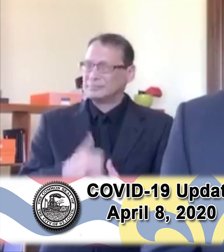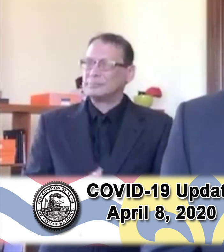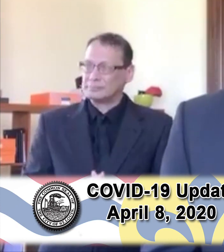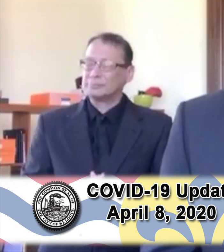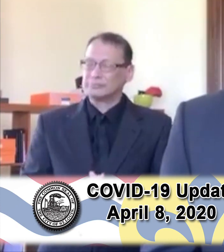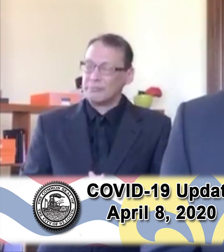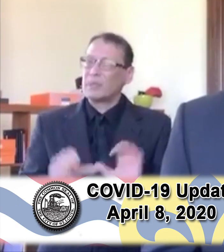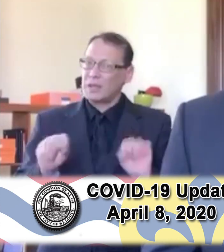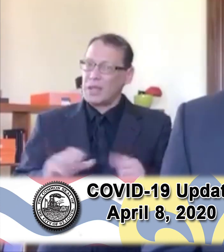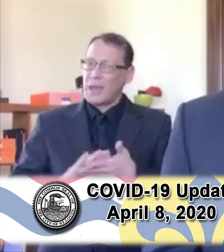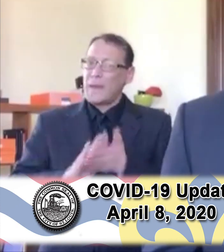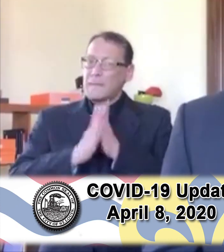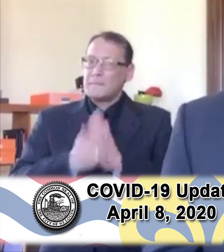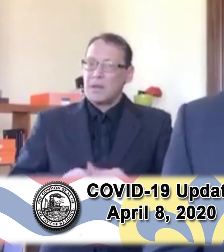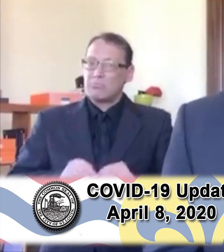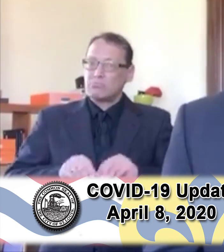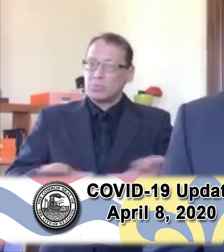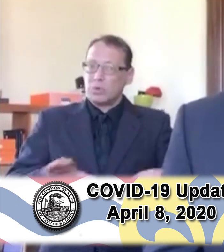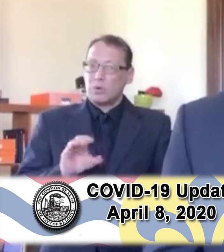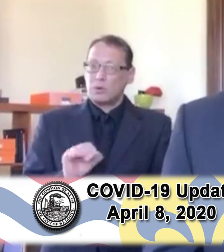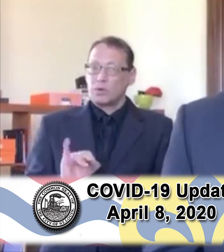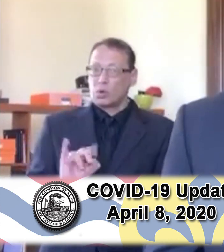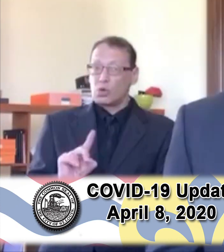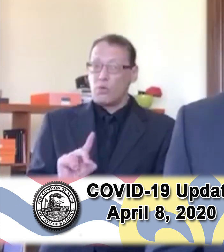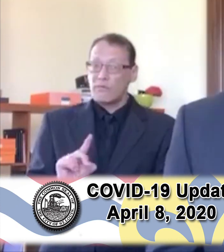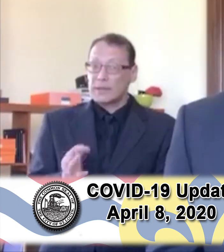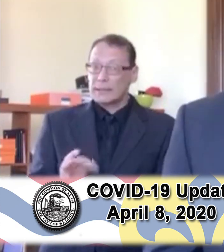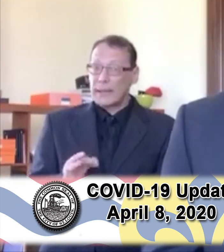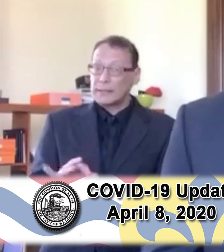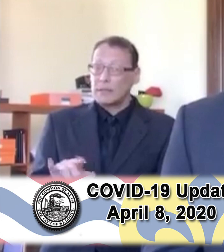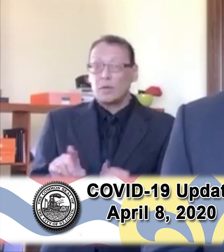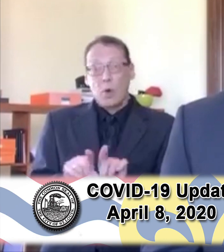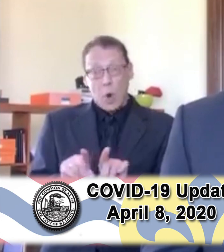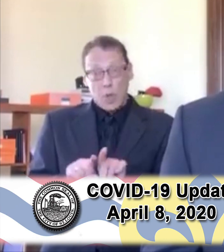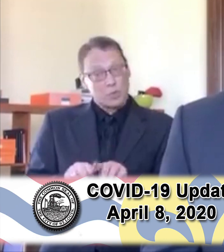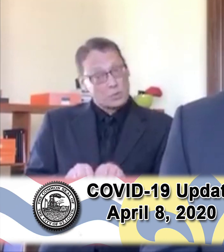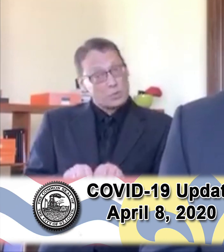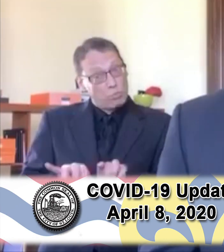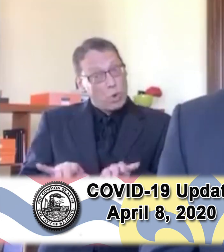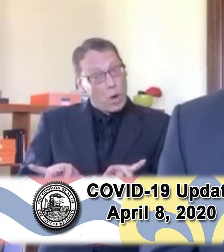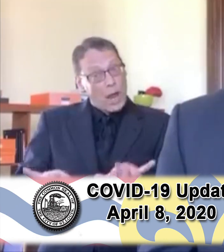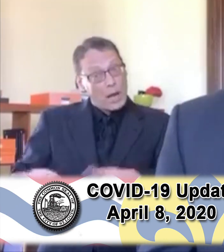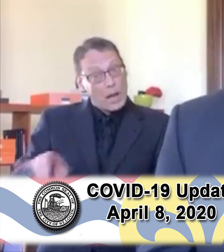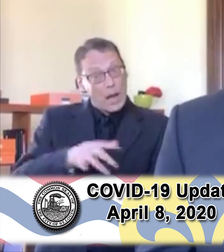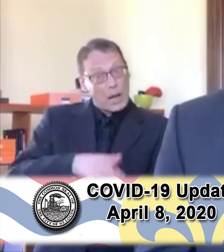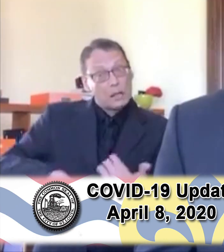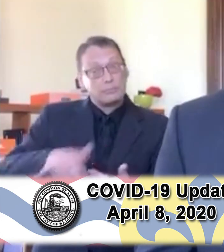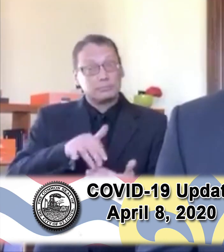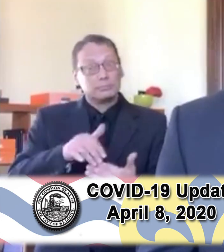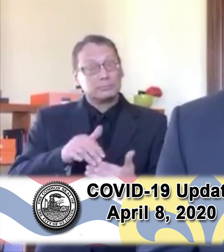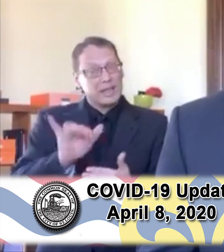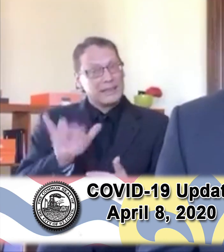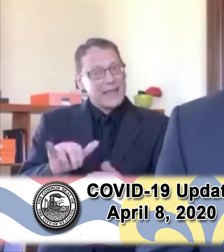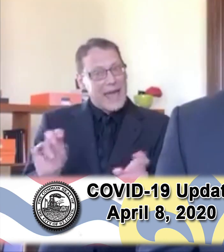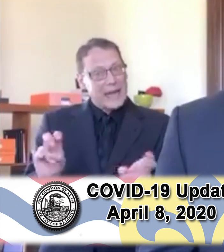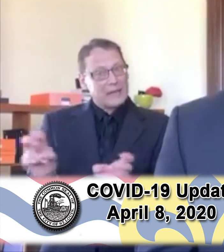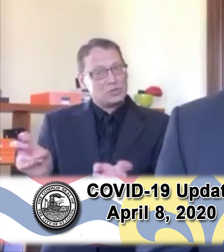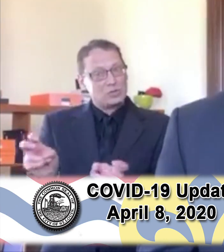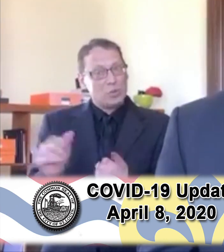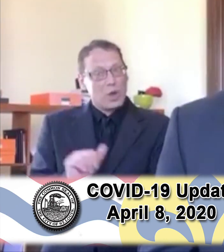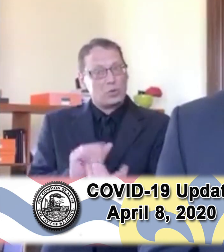getting infected with COVID-19, but also spreading it rapidly amongst the unhoused population. And so to address this issue, we're working